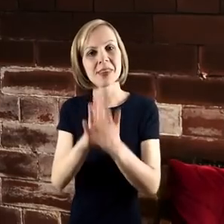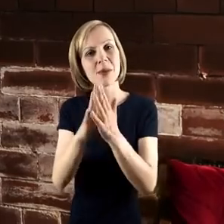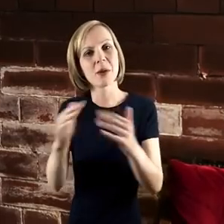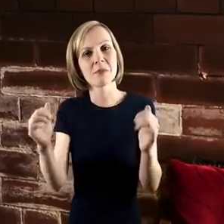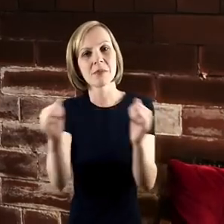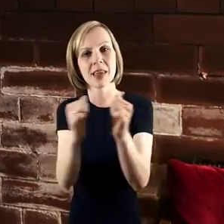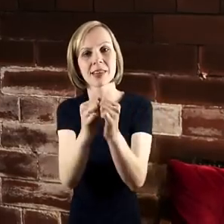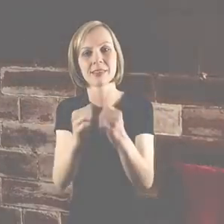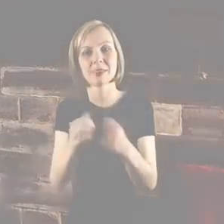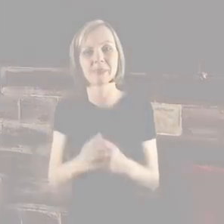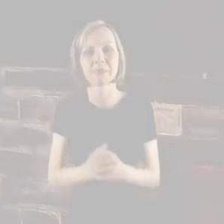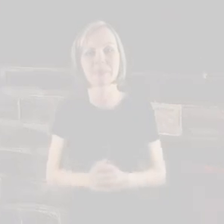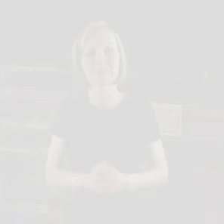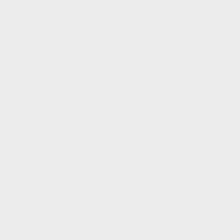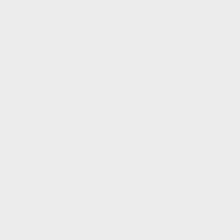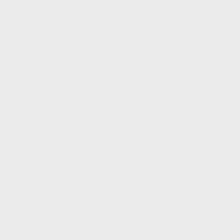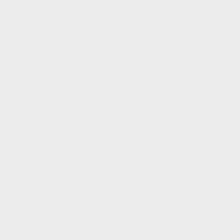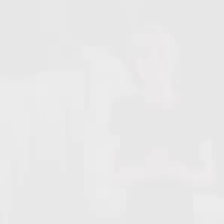Amen.